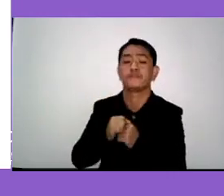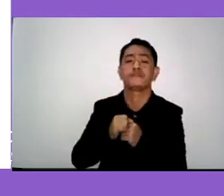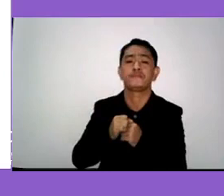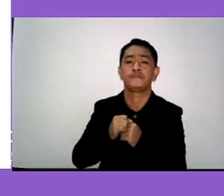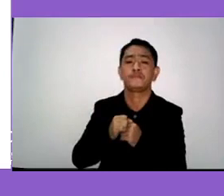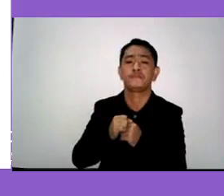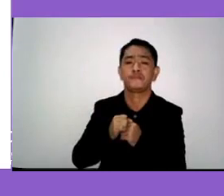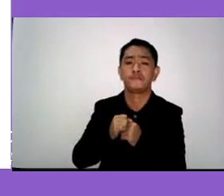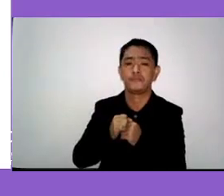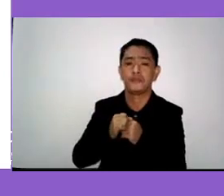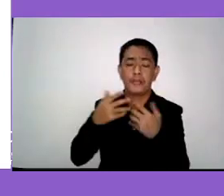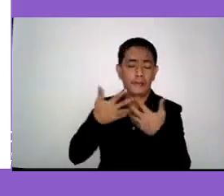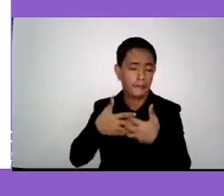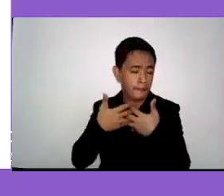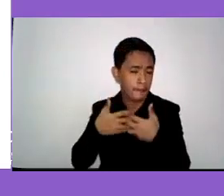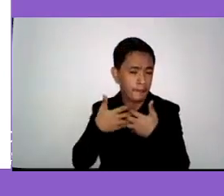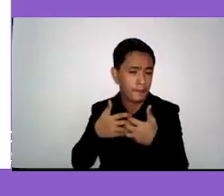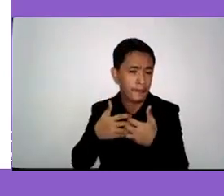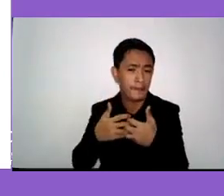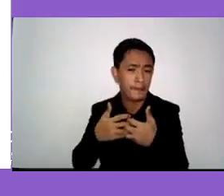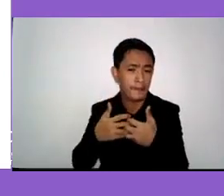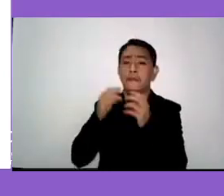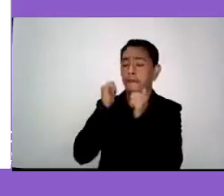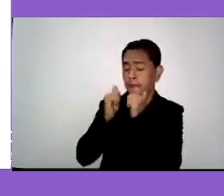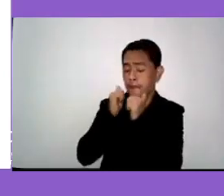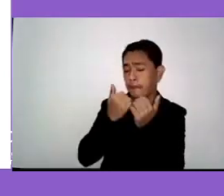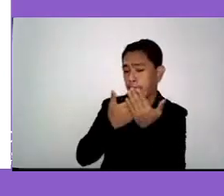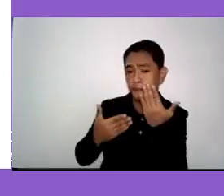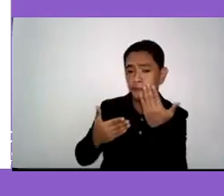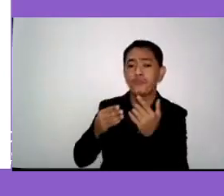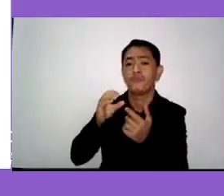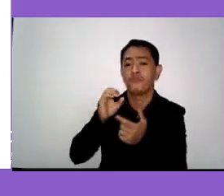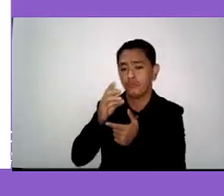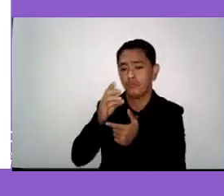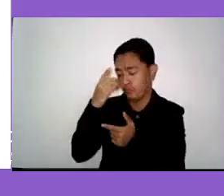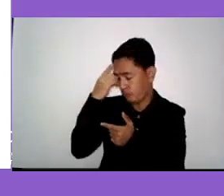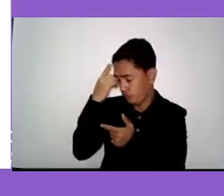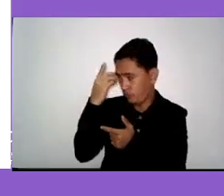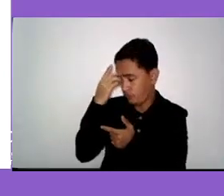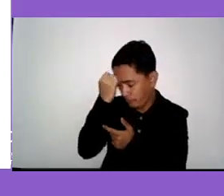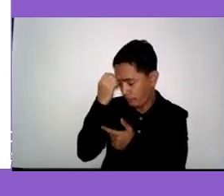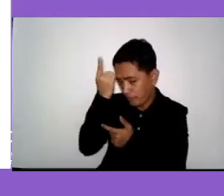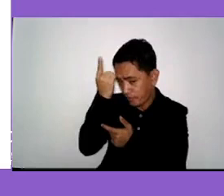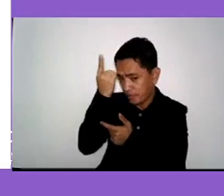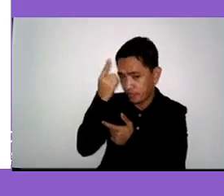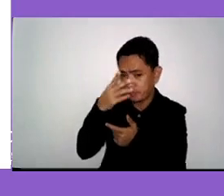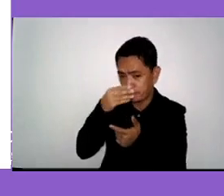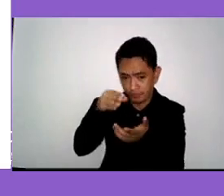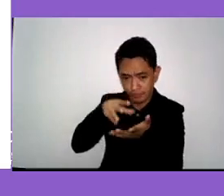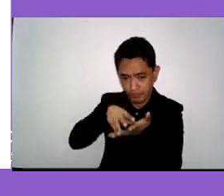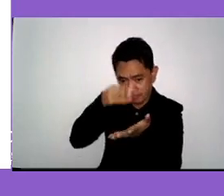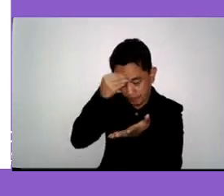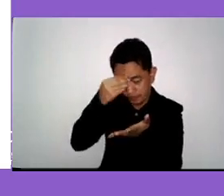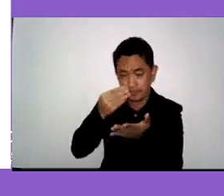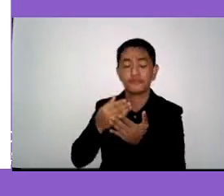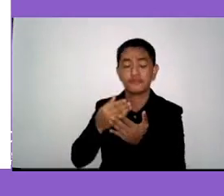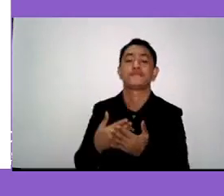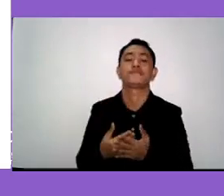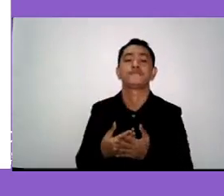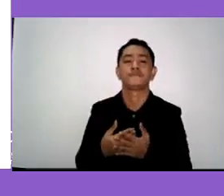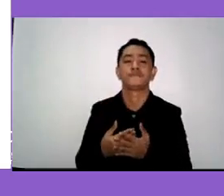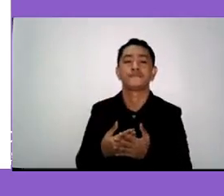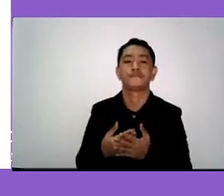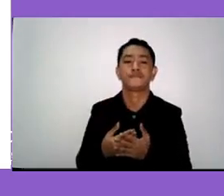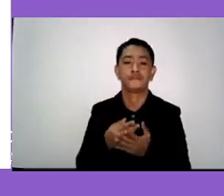mechanical and meaning aspects, or comprehension and learning aspects? I'm sure you're seeing that on your